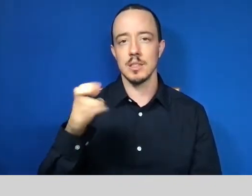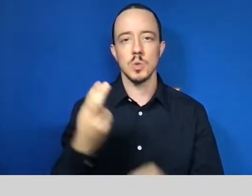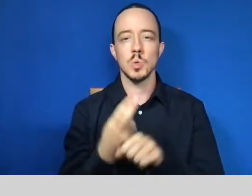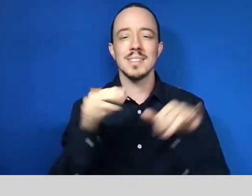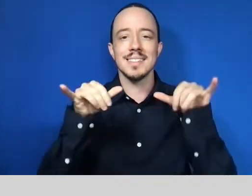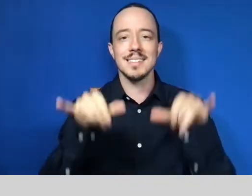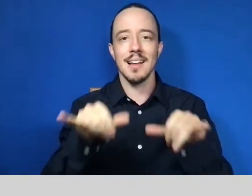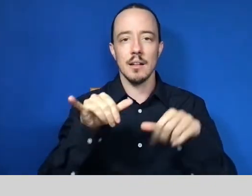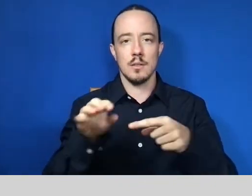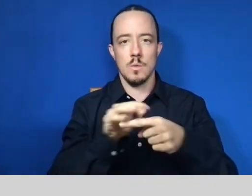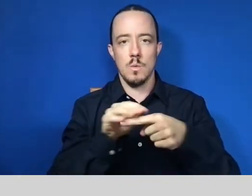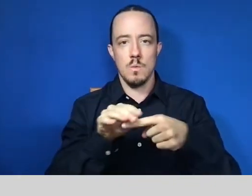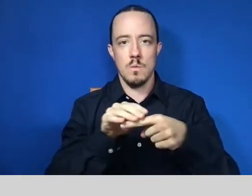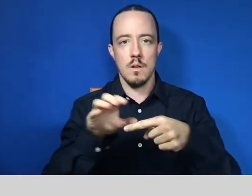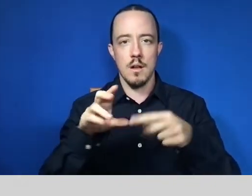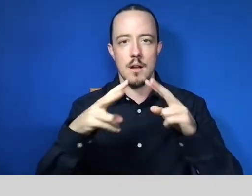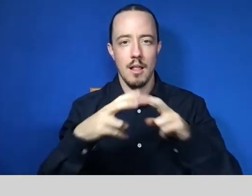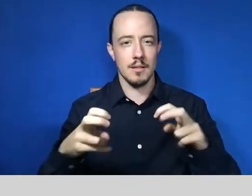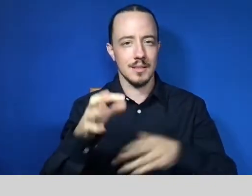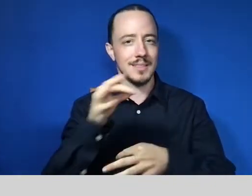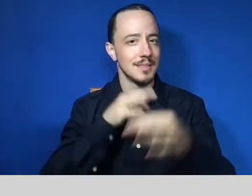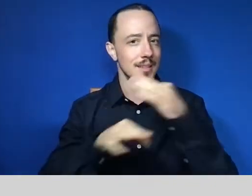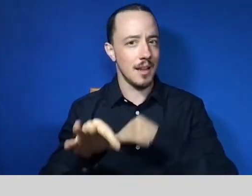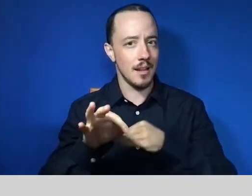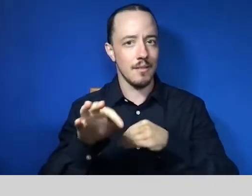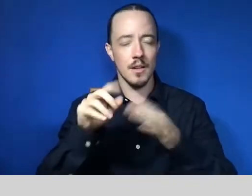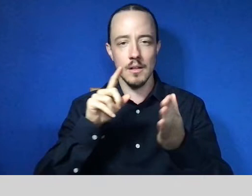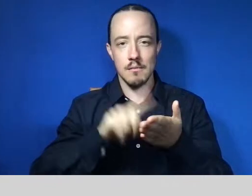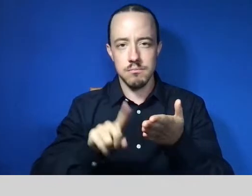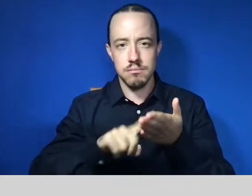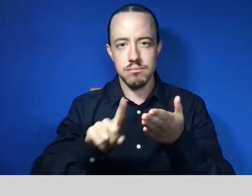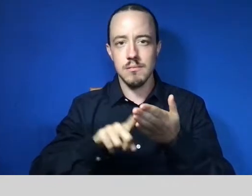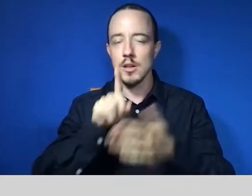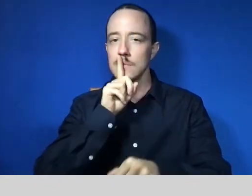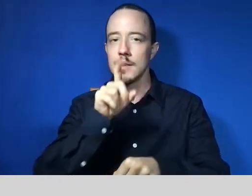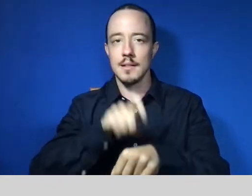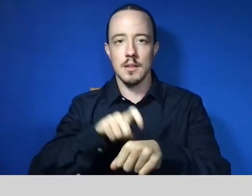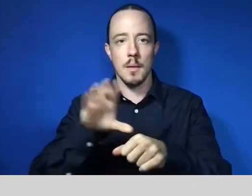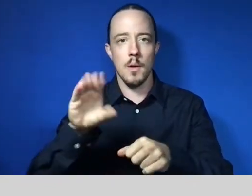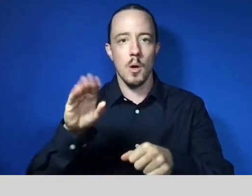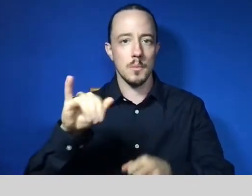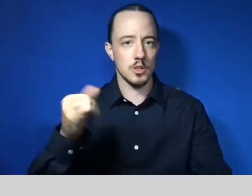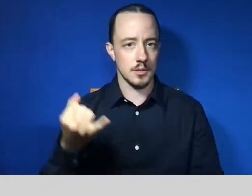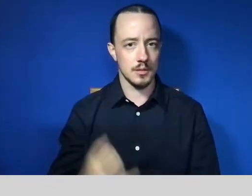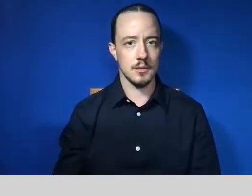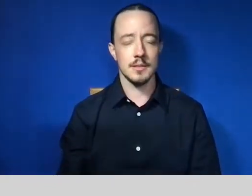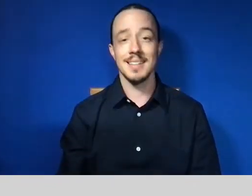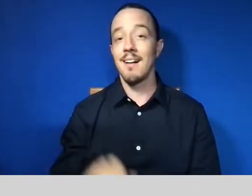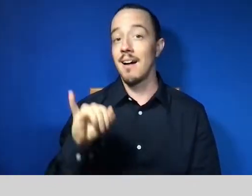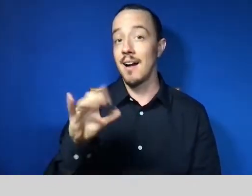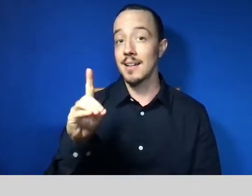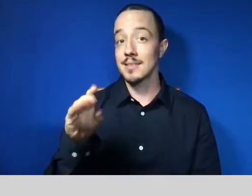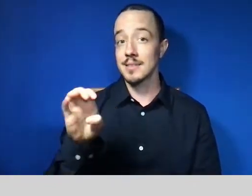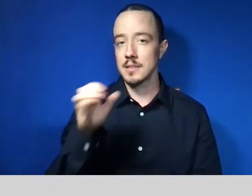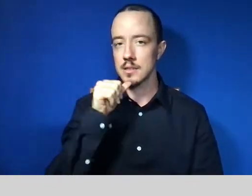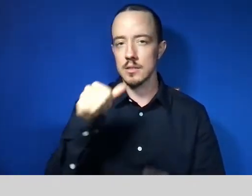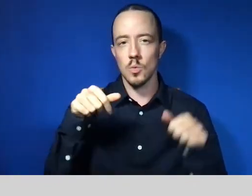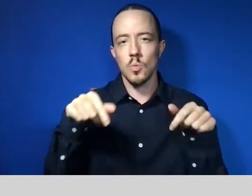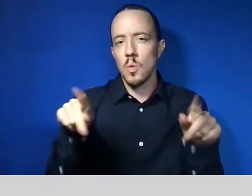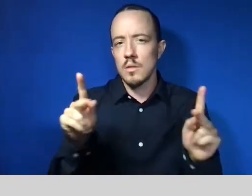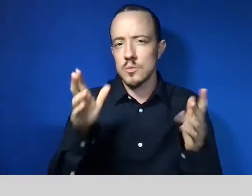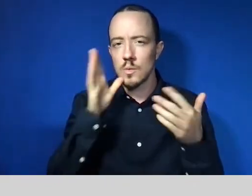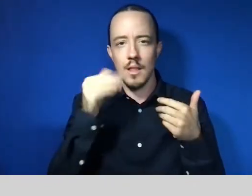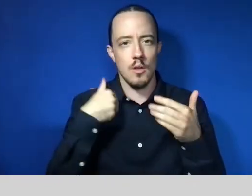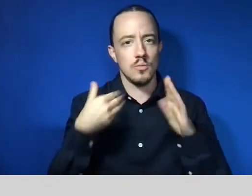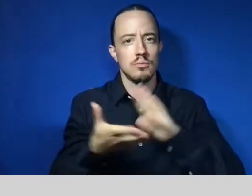uses static code analysis instead of introspecting the real-time objects. IDE does not want to